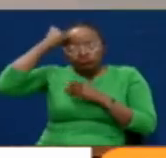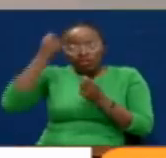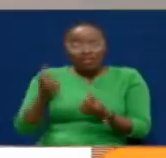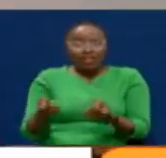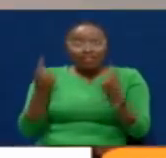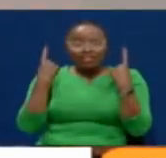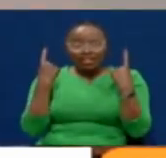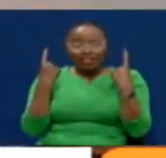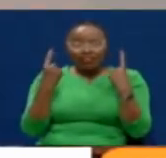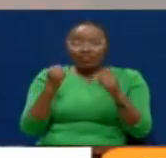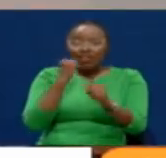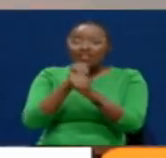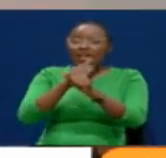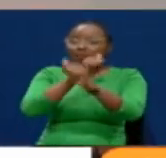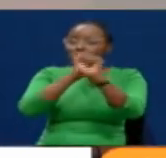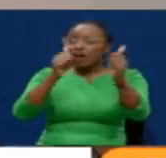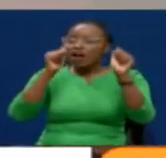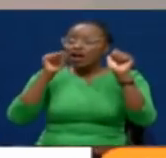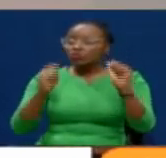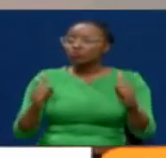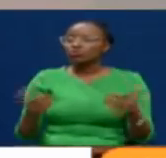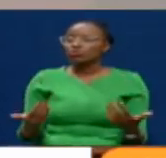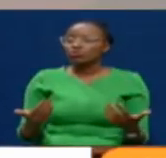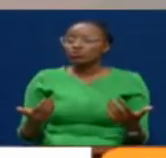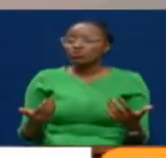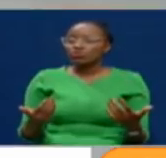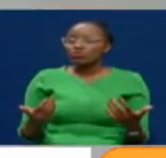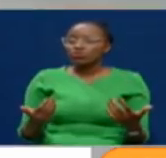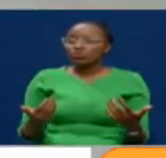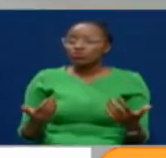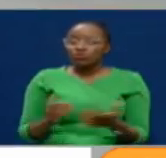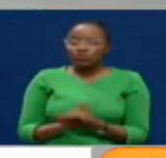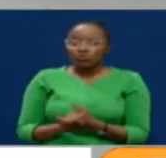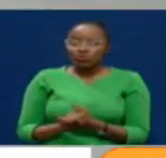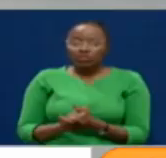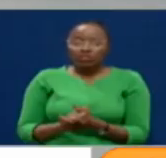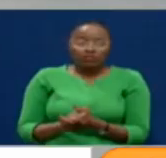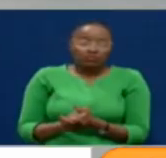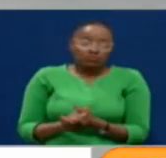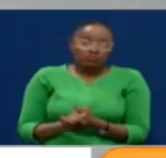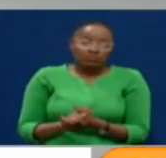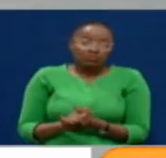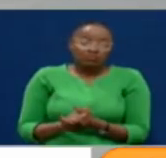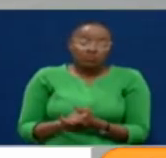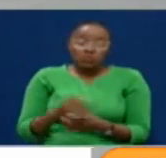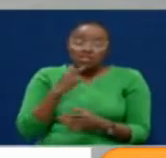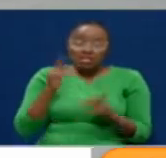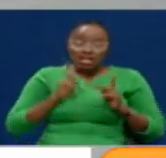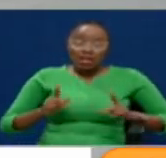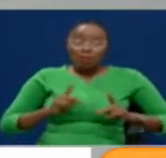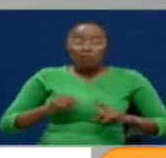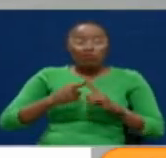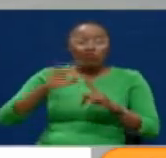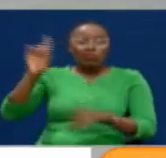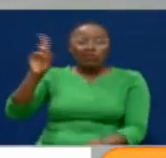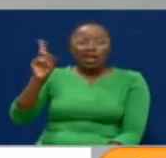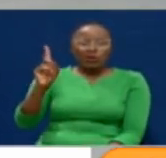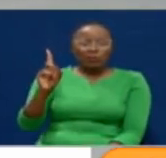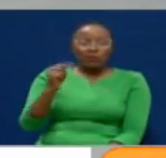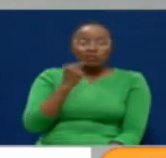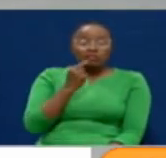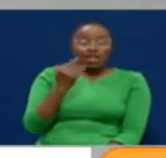this, because it has never been done. It's the first time that is happening. What we've agreed with Kura. Yes. We've said all these people, especially for Nairobi, I told him, we will not